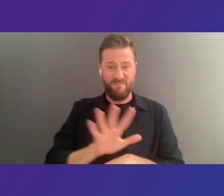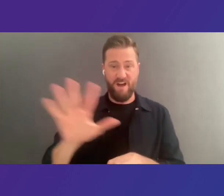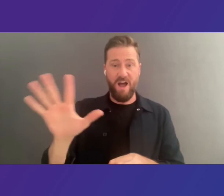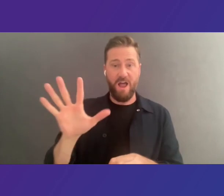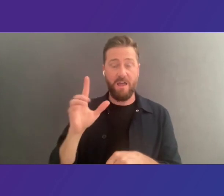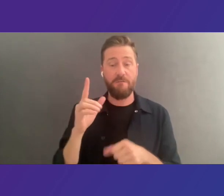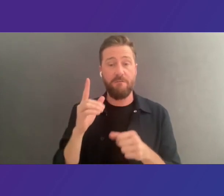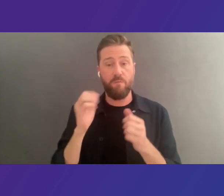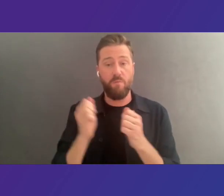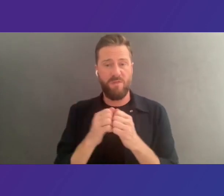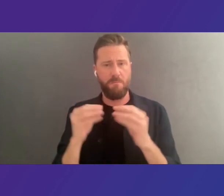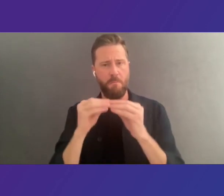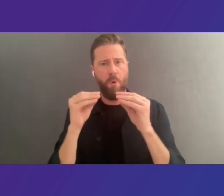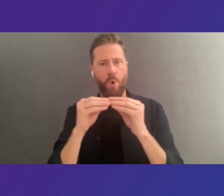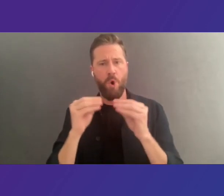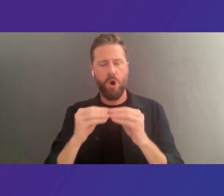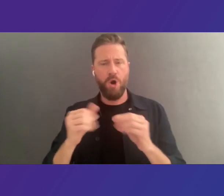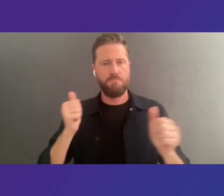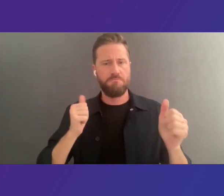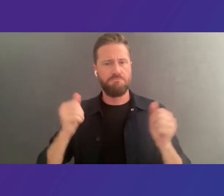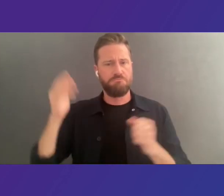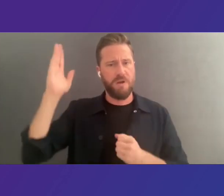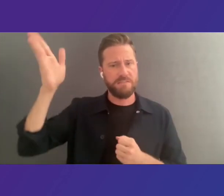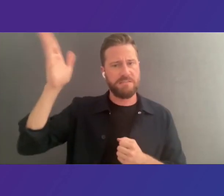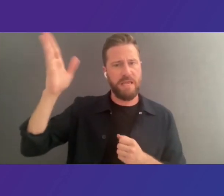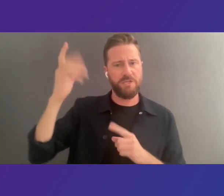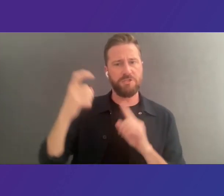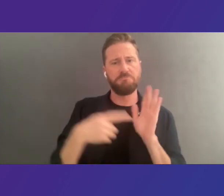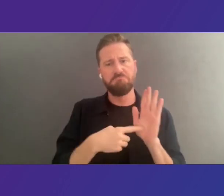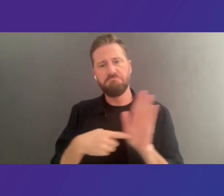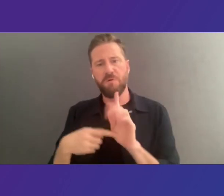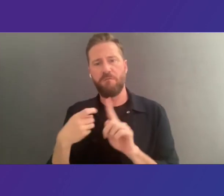more presentations from various sponsors.